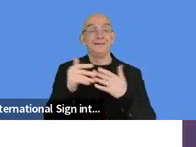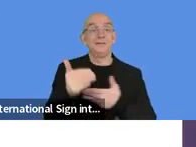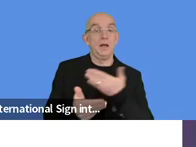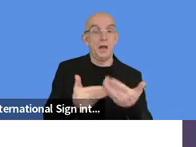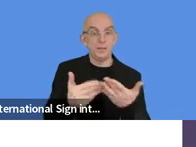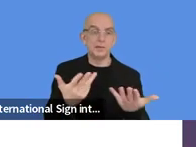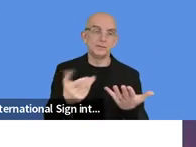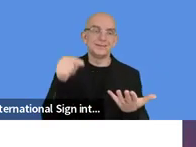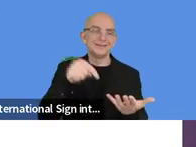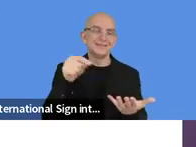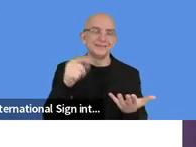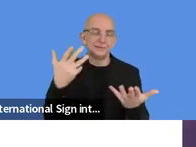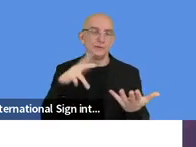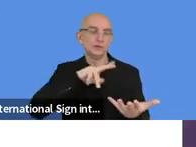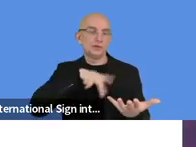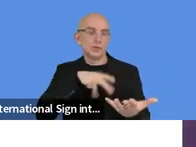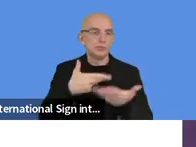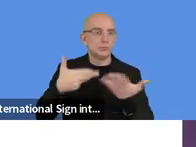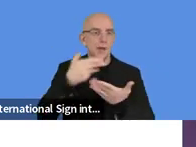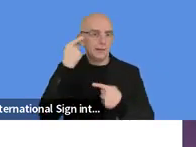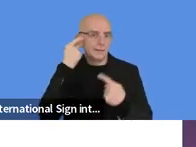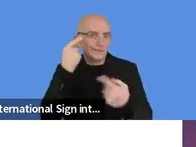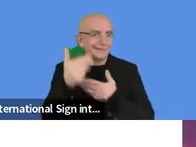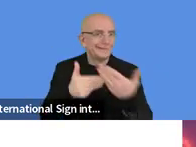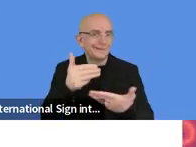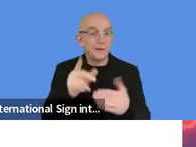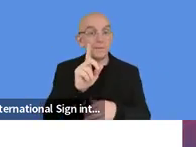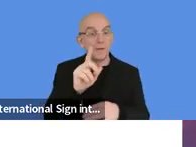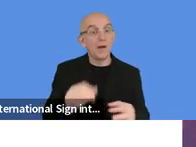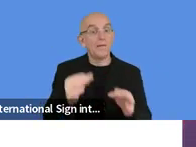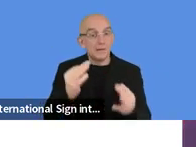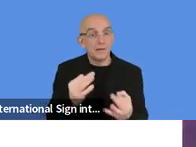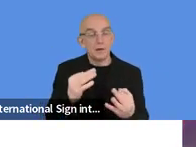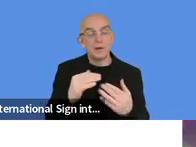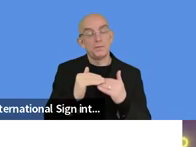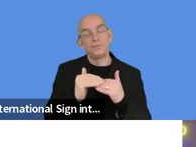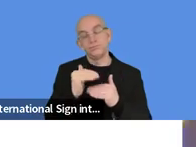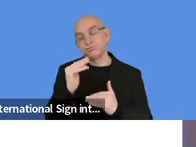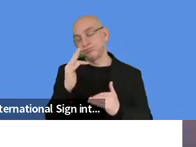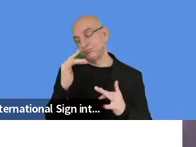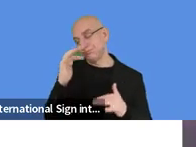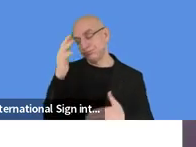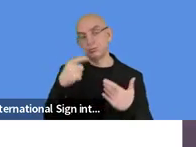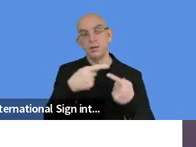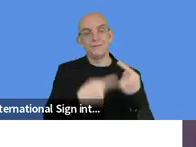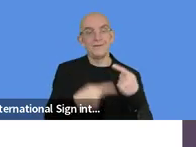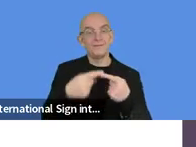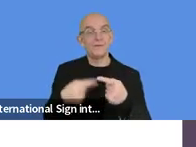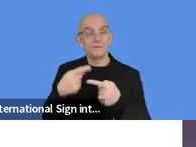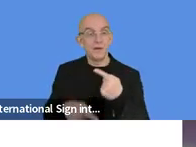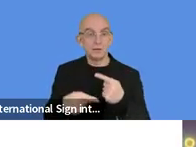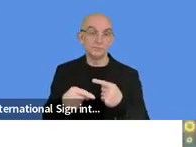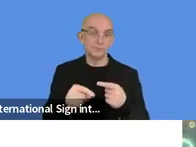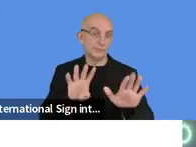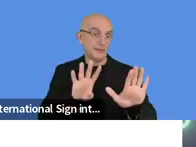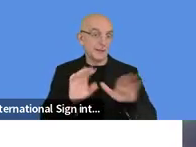initiative to see that, wow, this is probably not going to work. And this